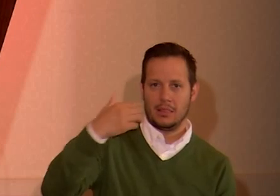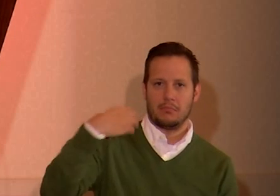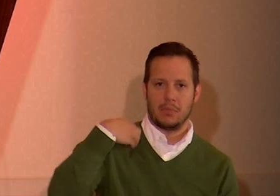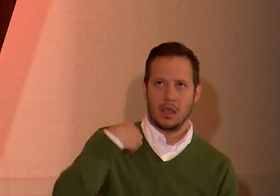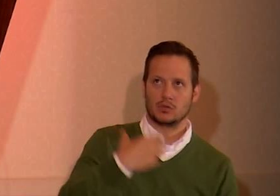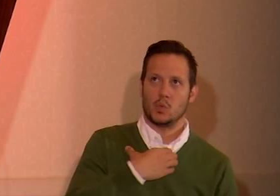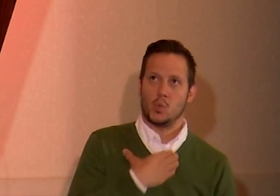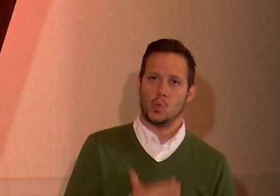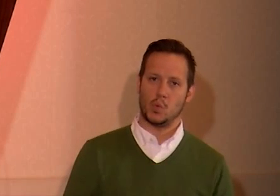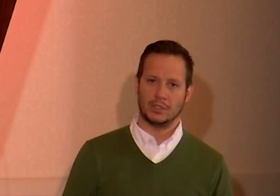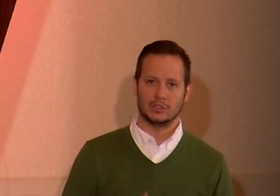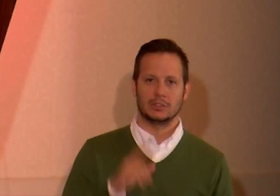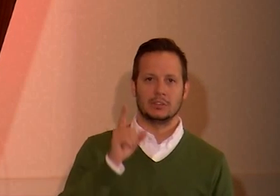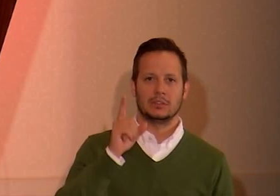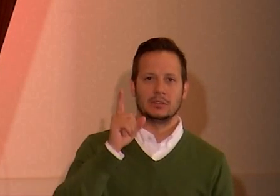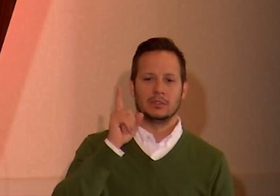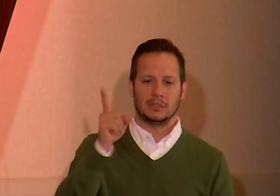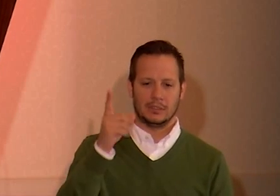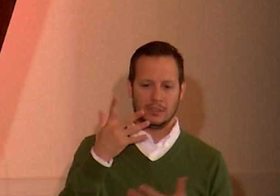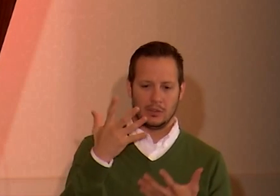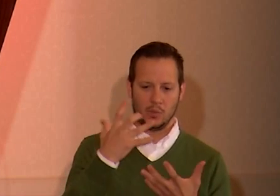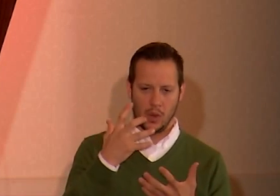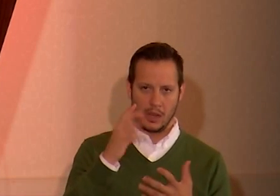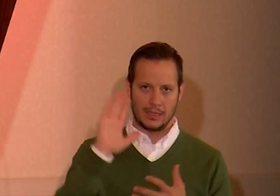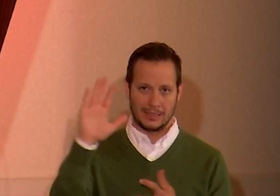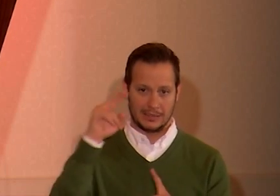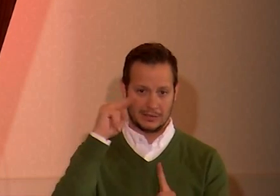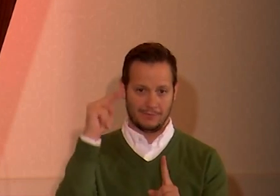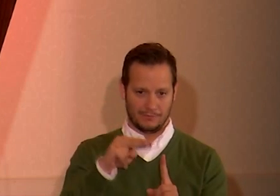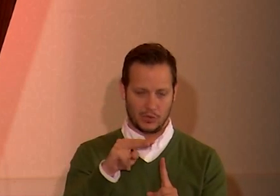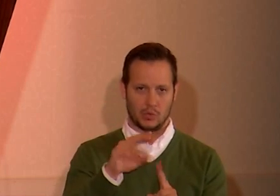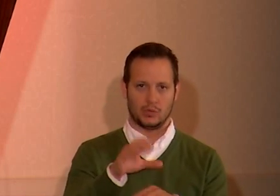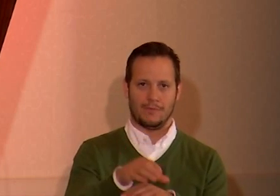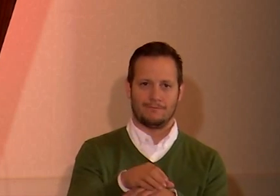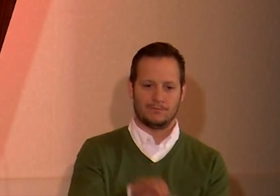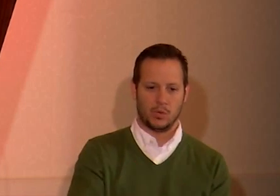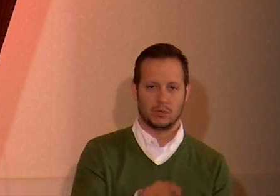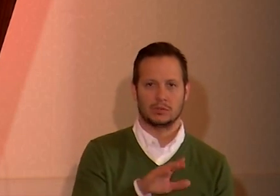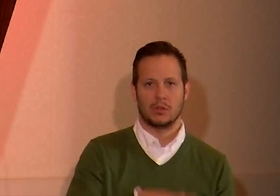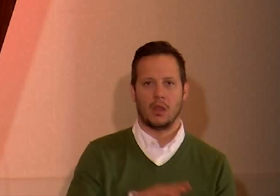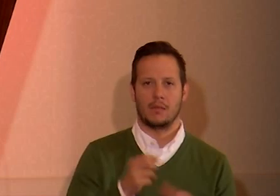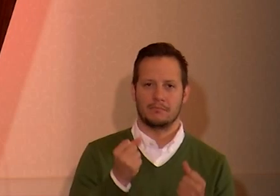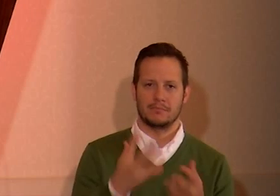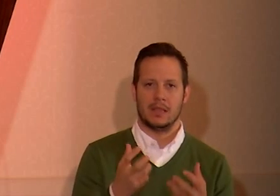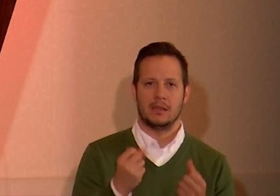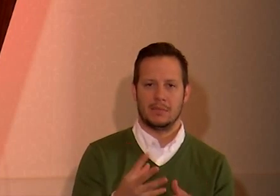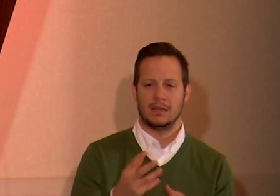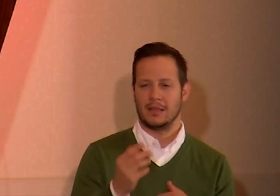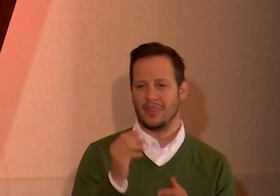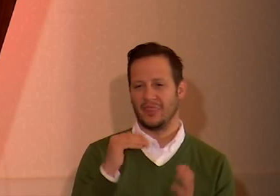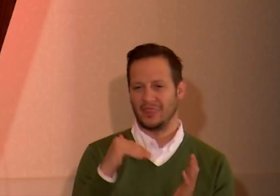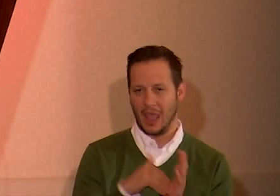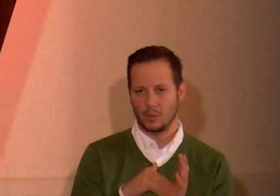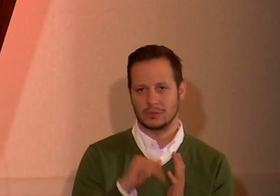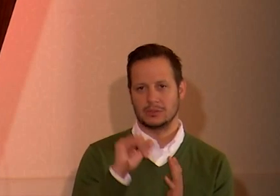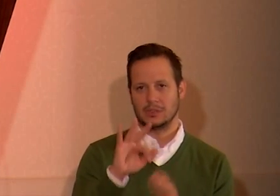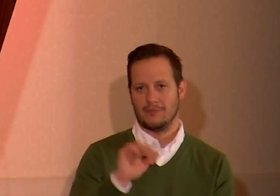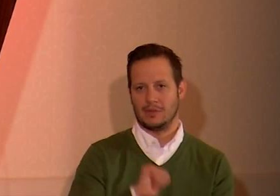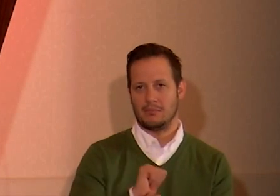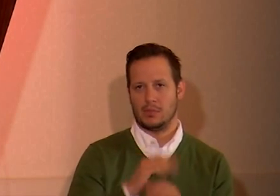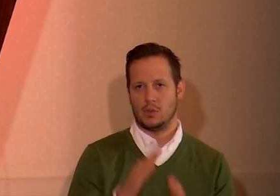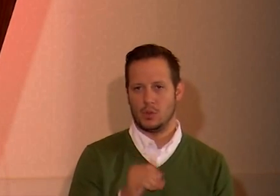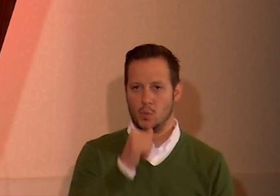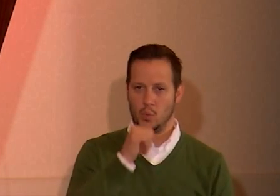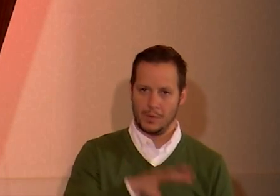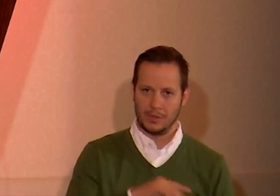impose his, almost universally, his viewpoint on the dozens, or in Hobby Lobby's case, thousands of women